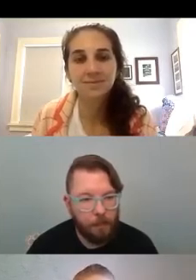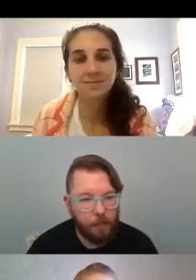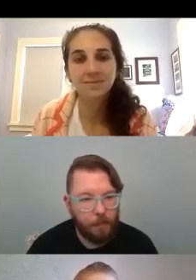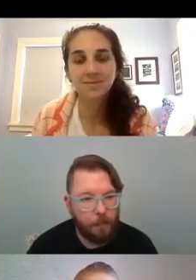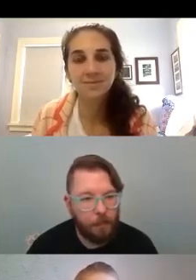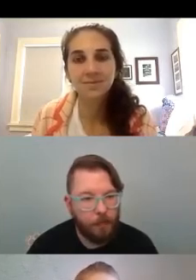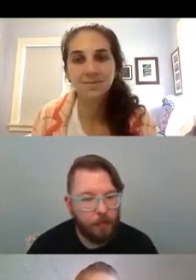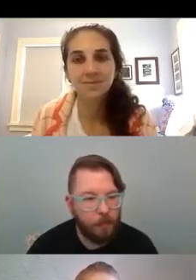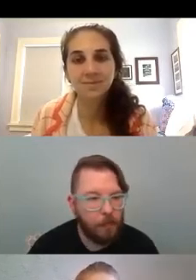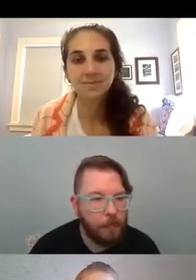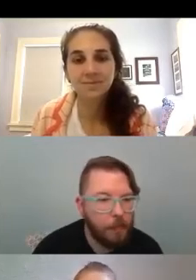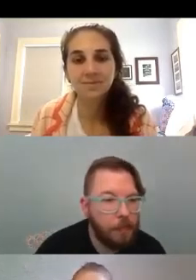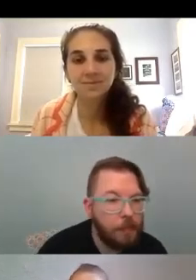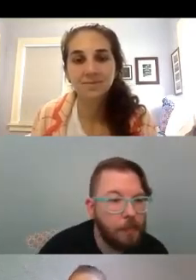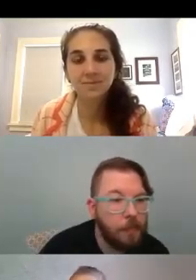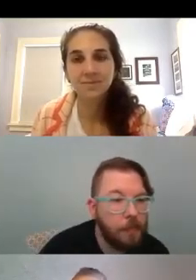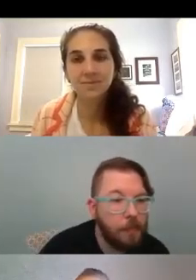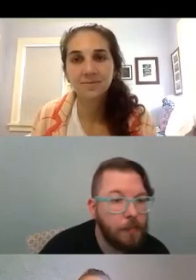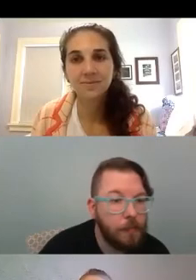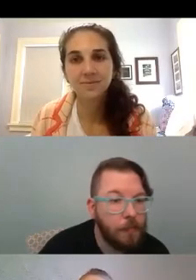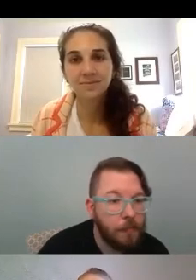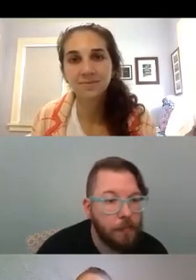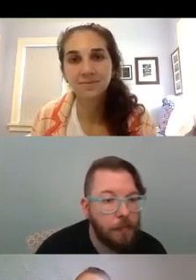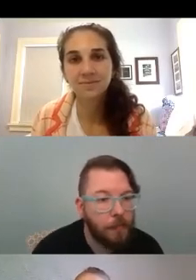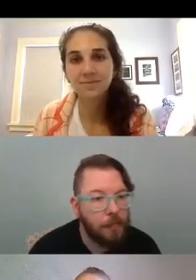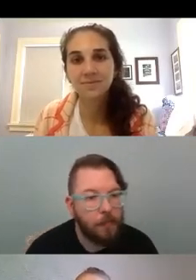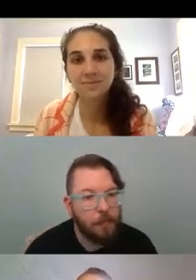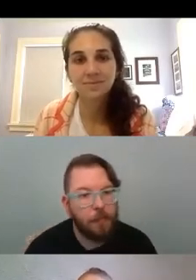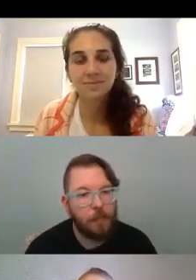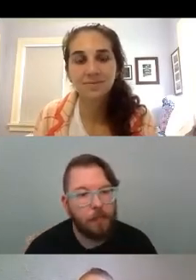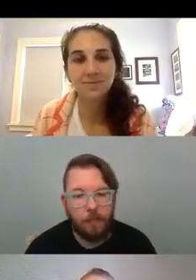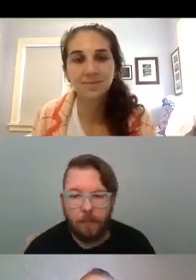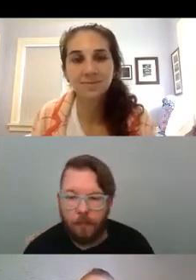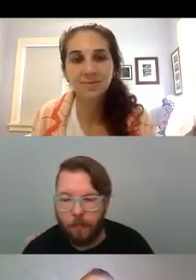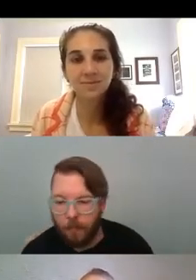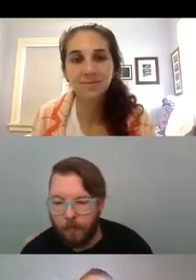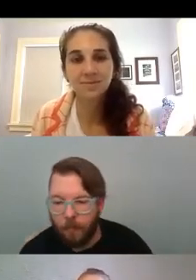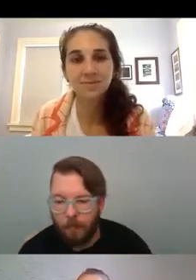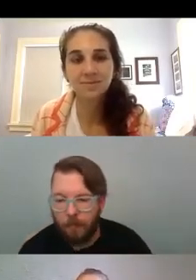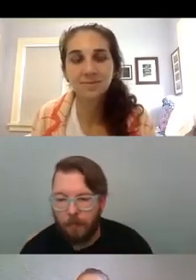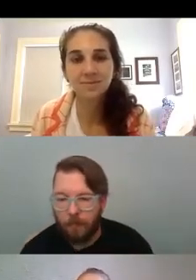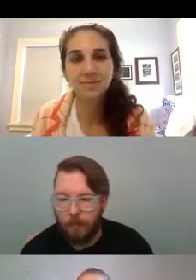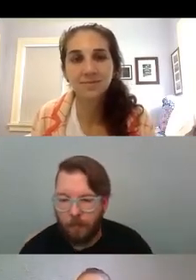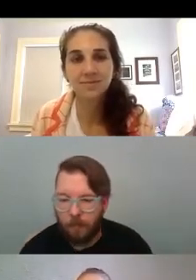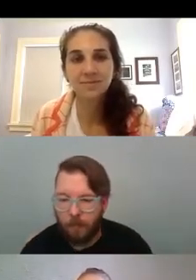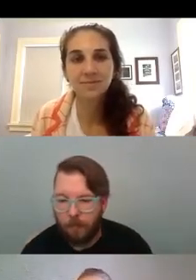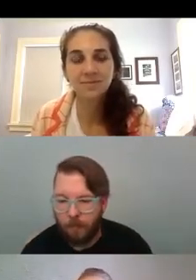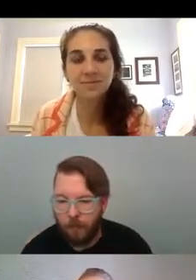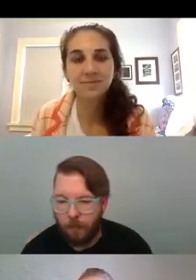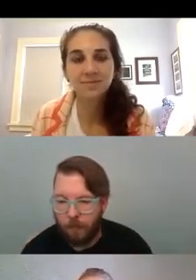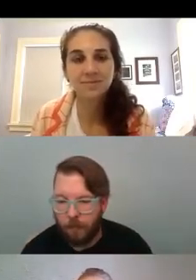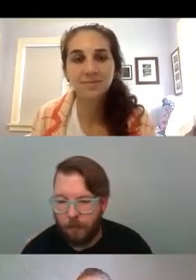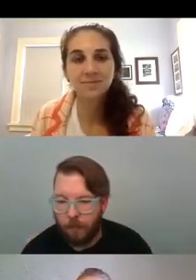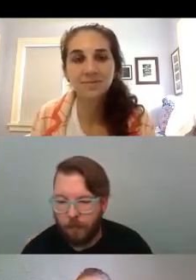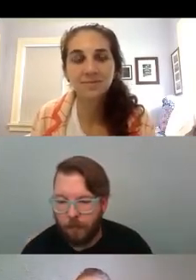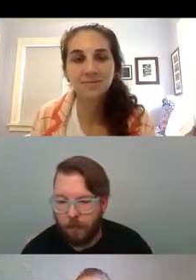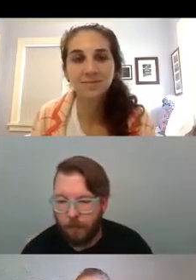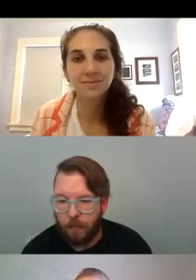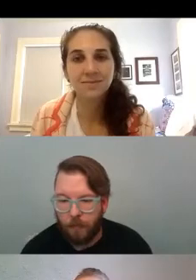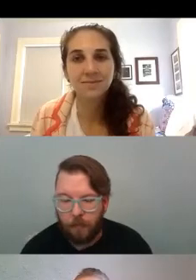and satisfying environment from learners. Here is what some of our learners had to say about their